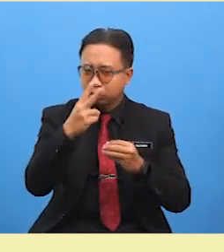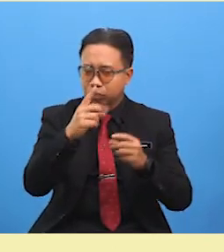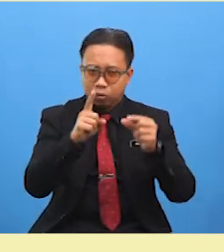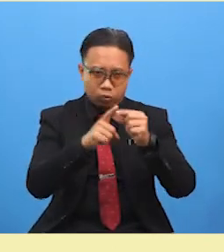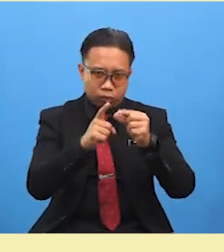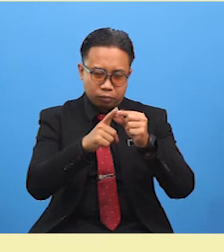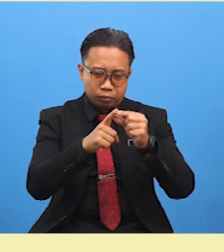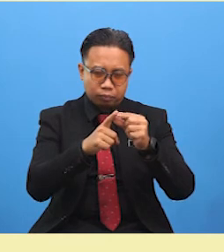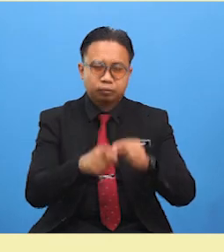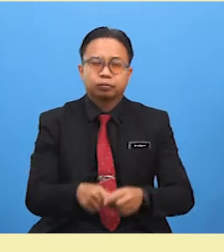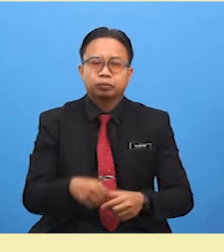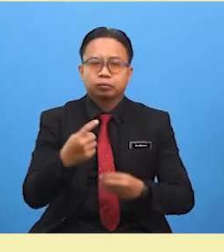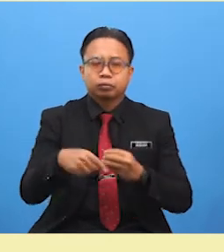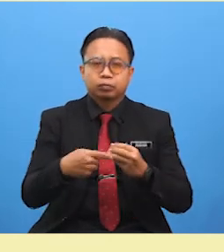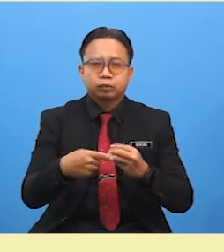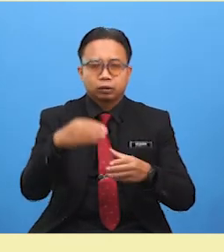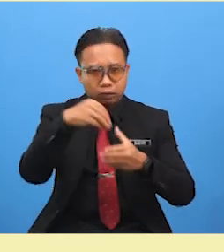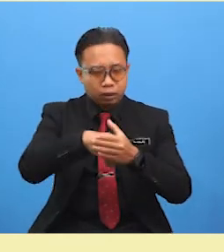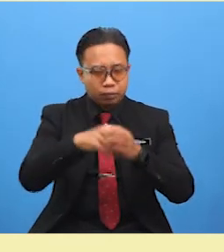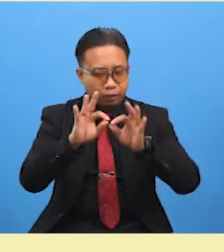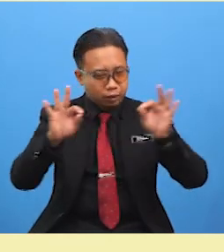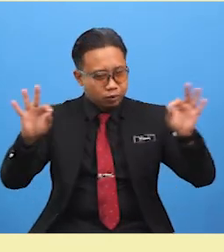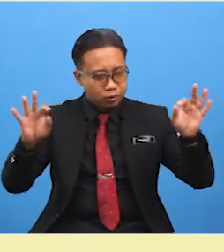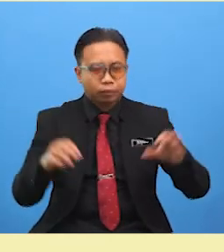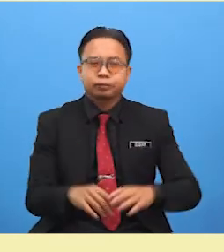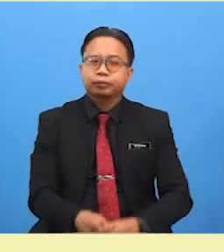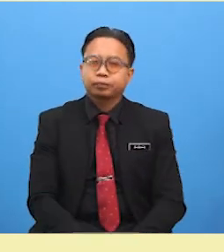words, especially in the upcoming text.